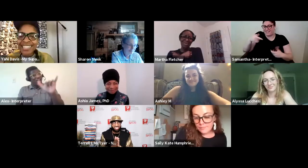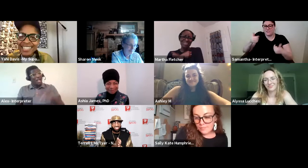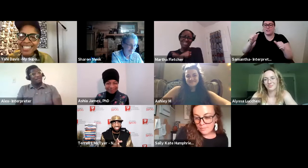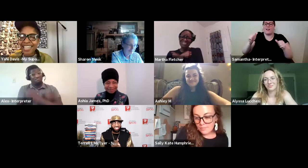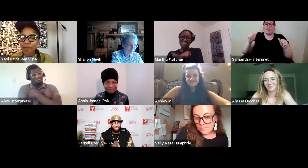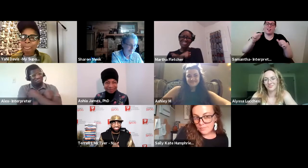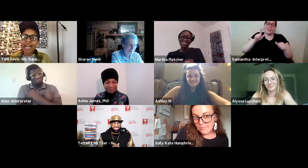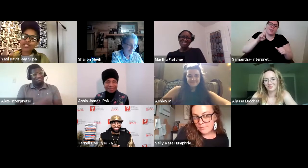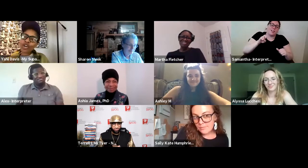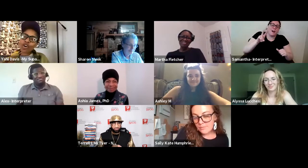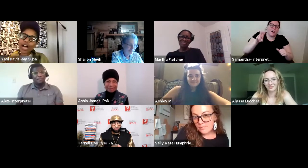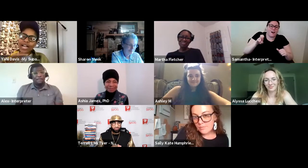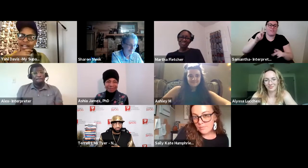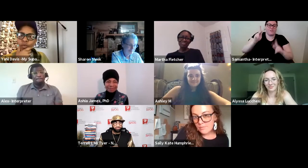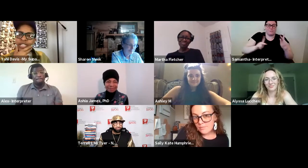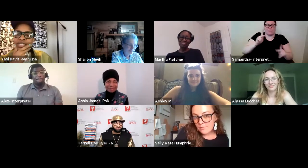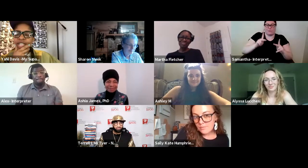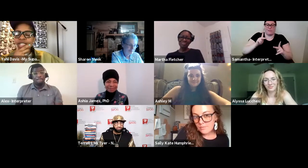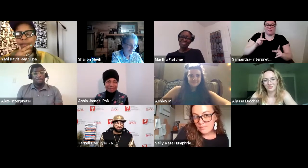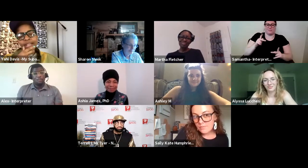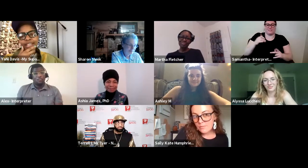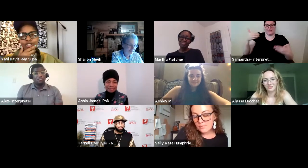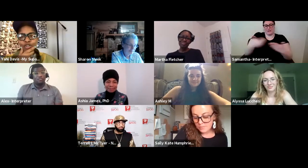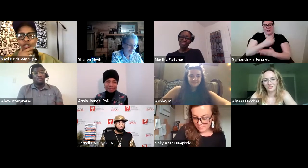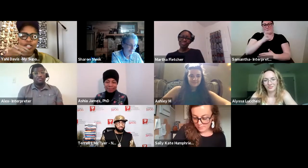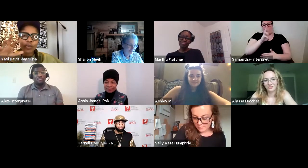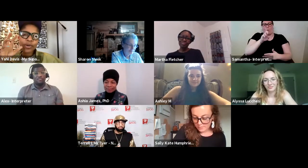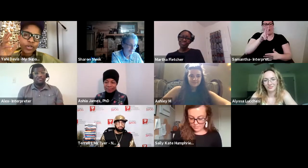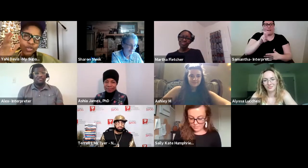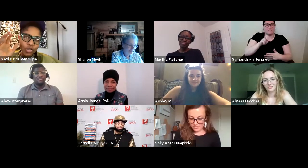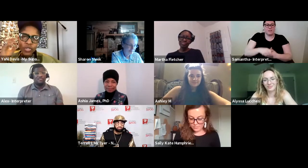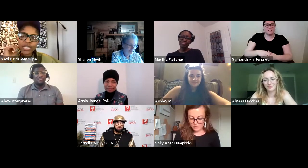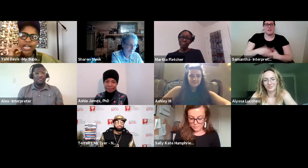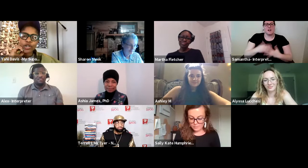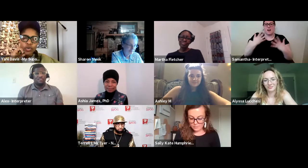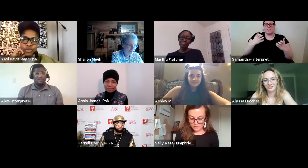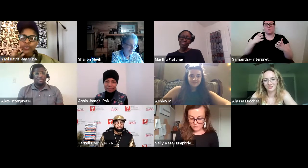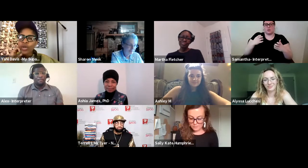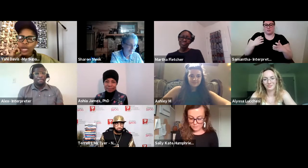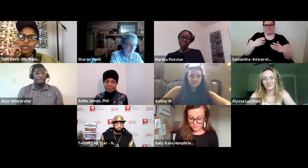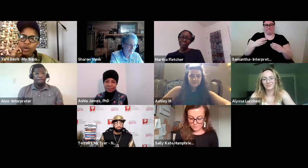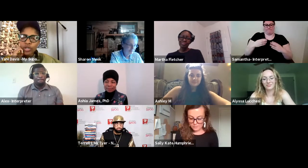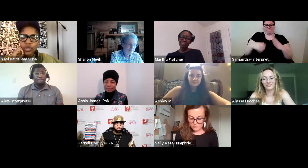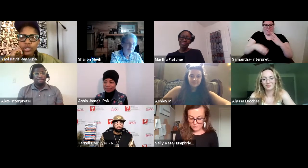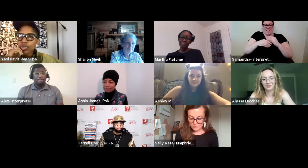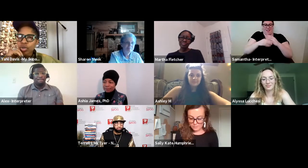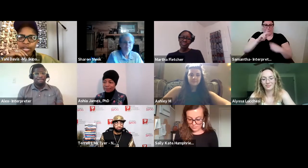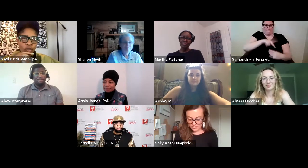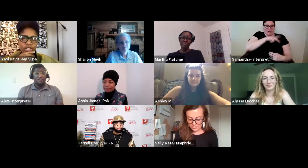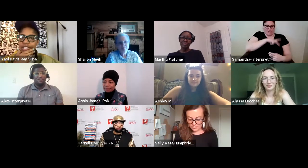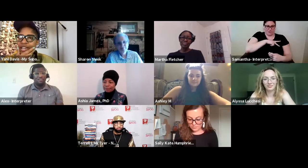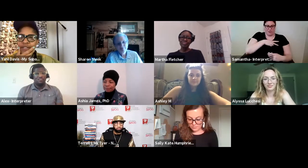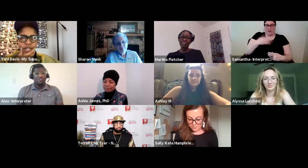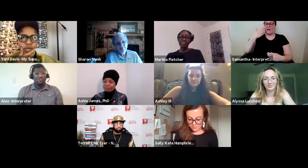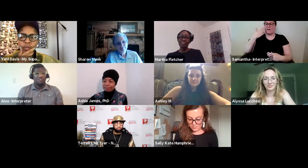this season. And so I kind of wanted to make it a little personal, since I know you, I know your story, I